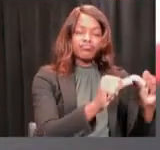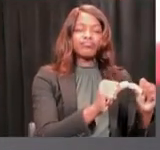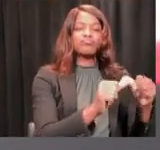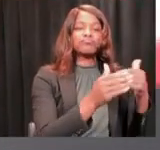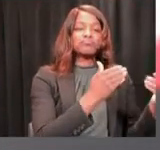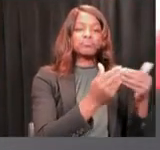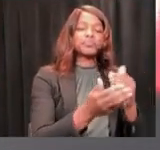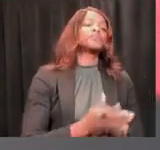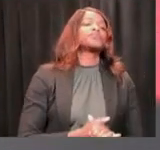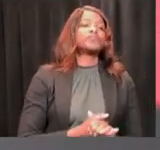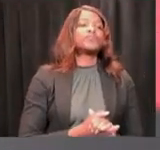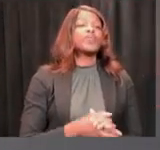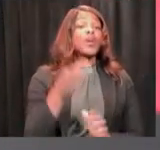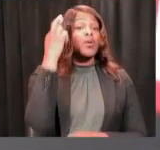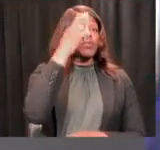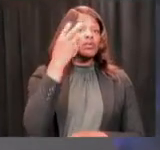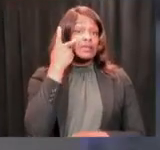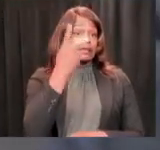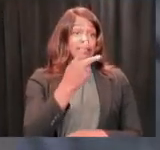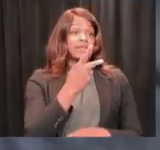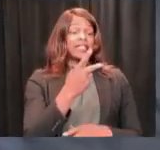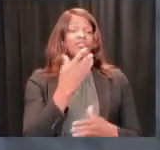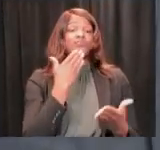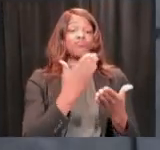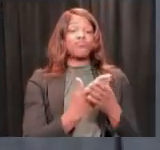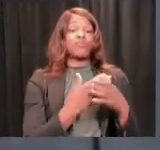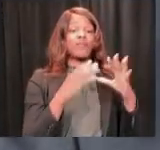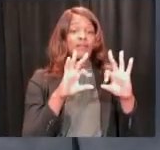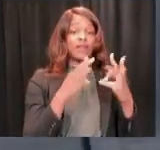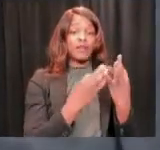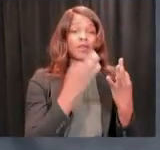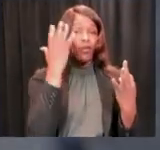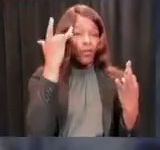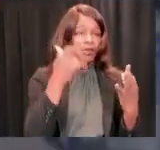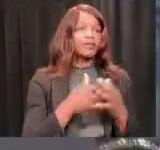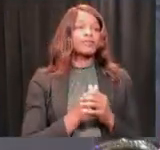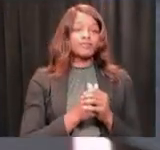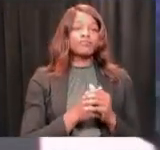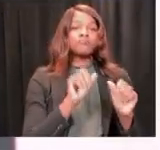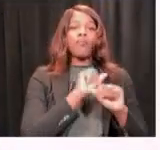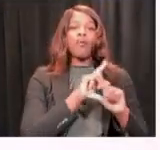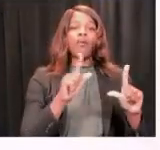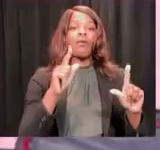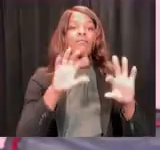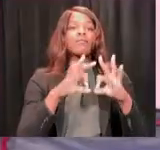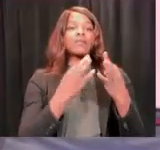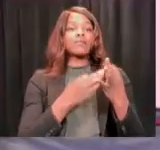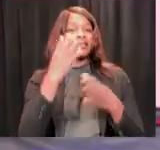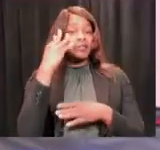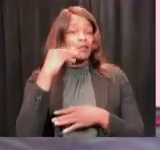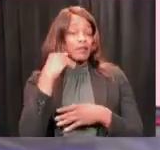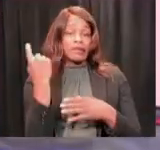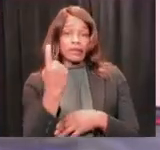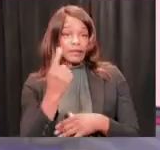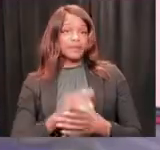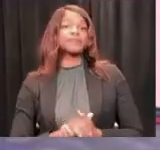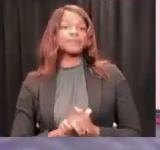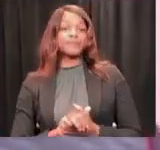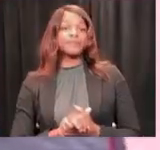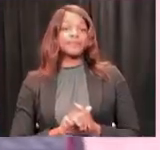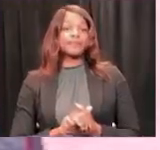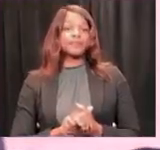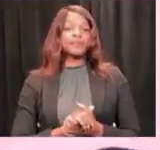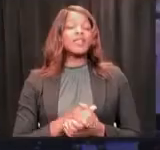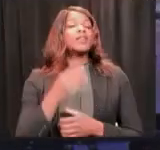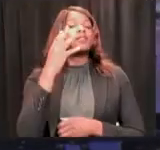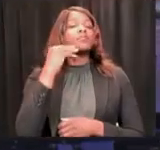deal. The reason you see this in healthy families is because every family is going to go through something. There's going to be